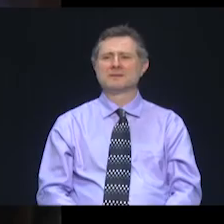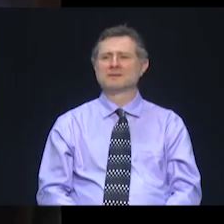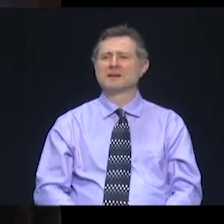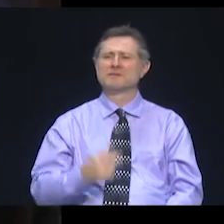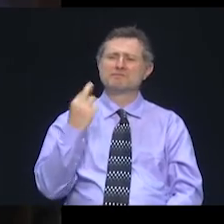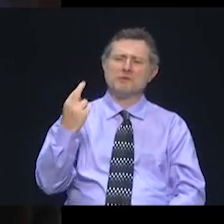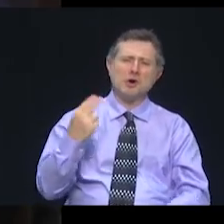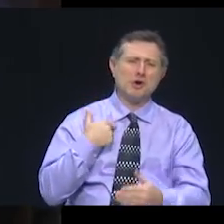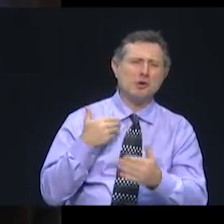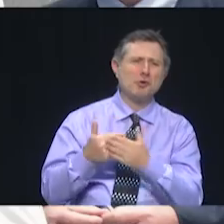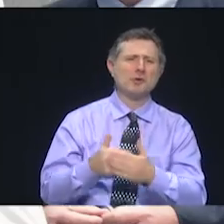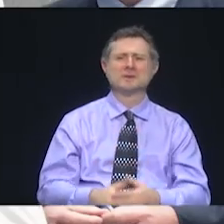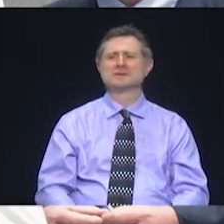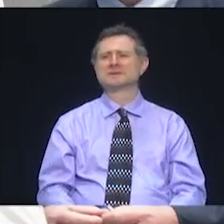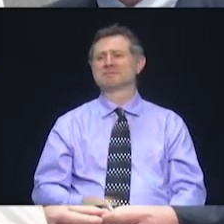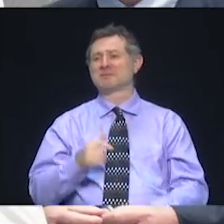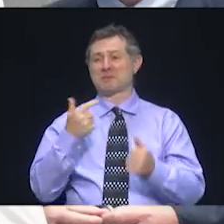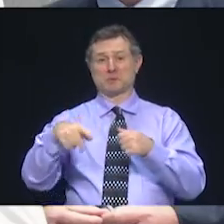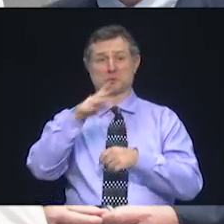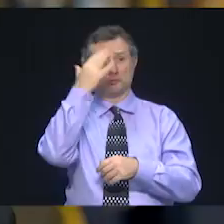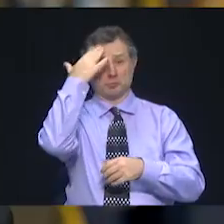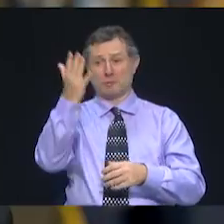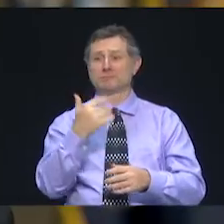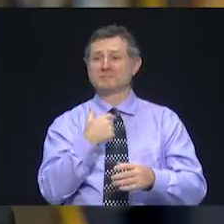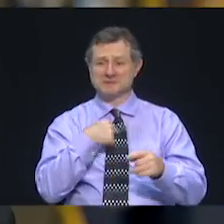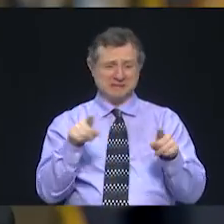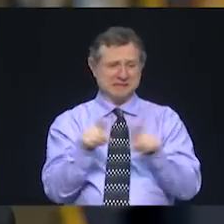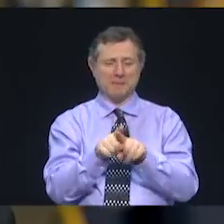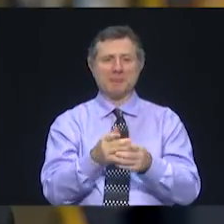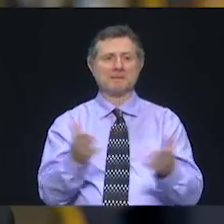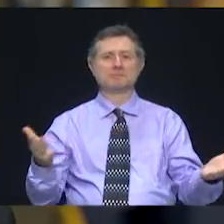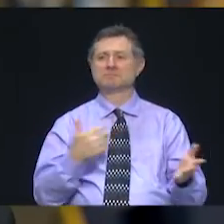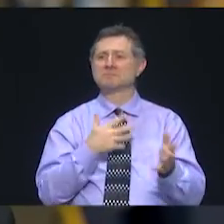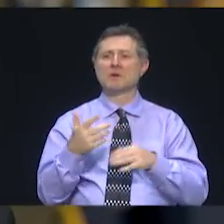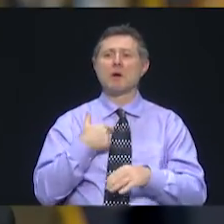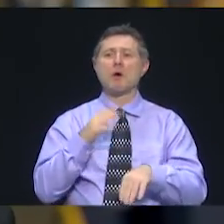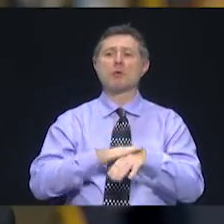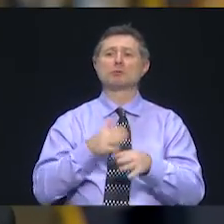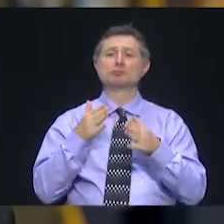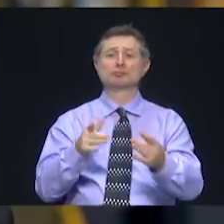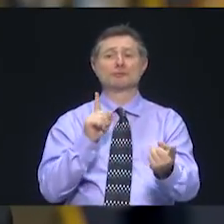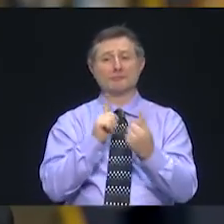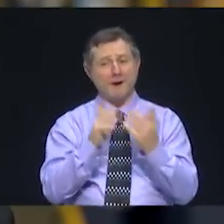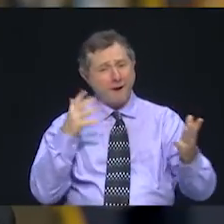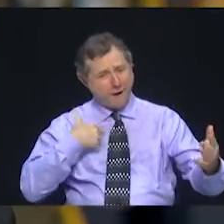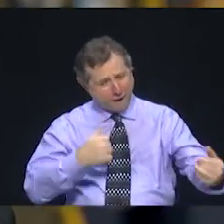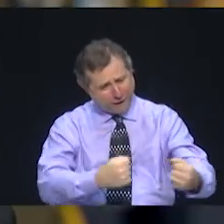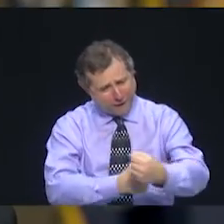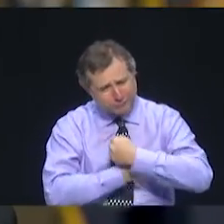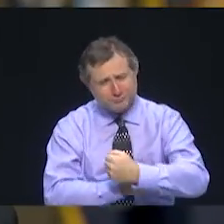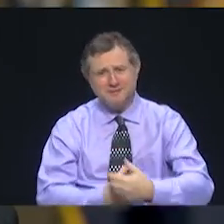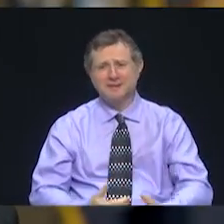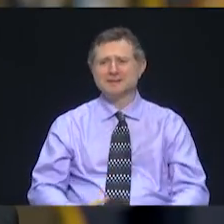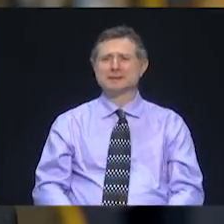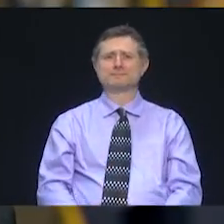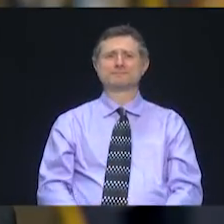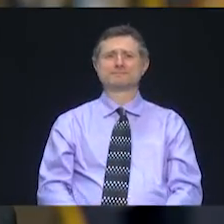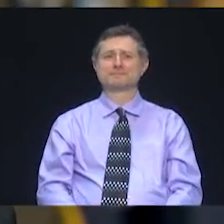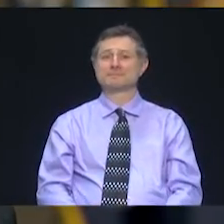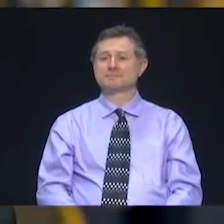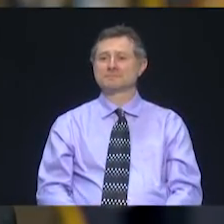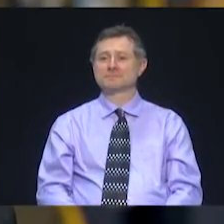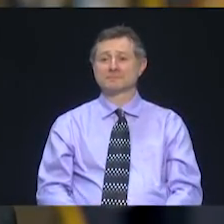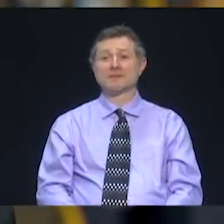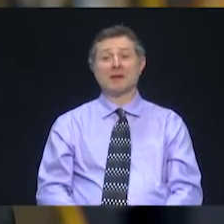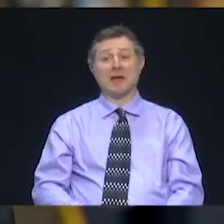friends, strangers, people who I meet on the street. After the event, the